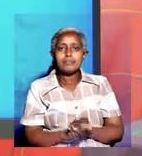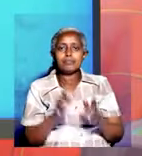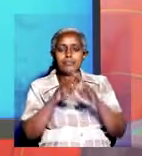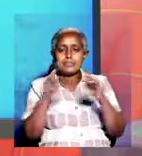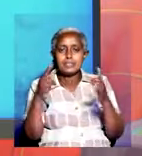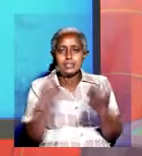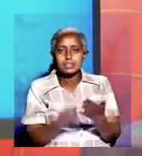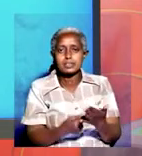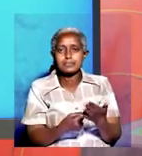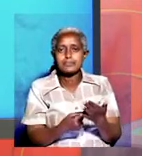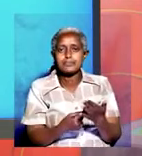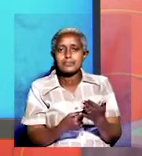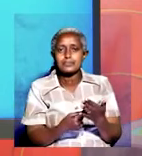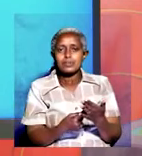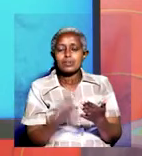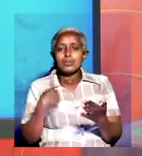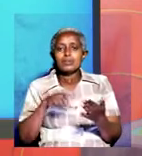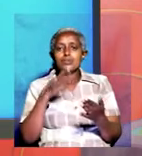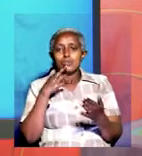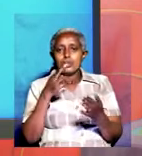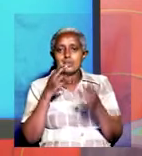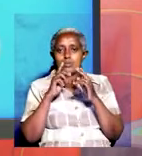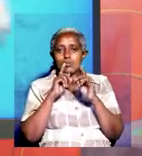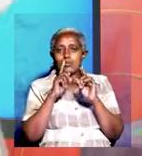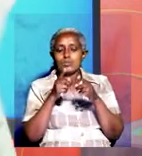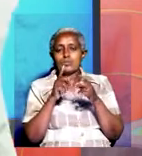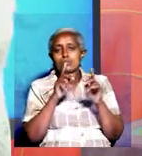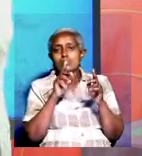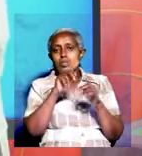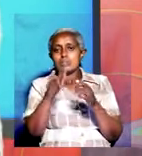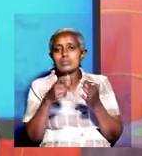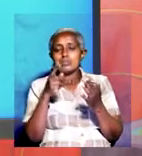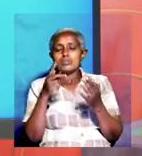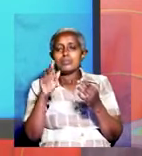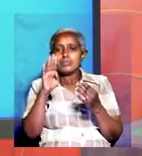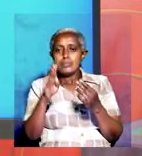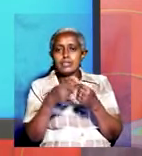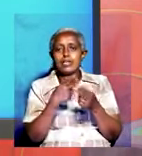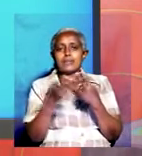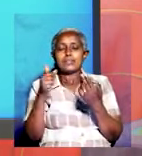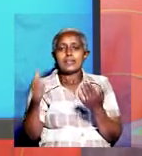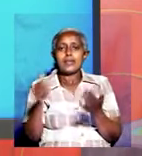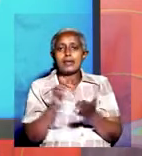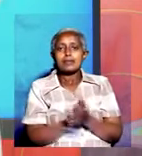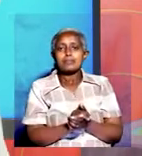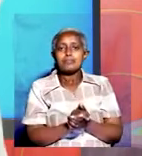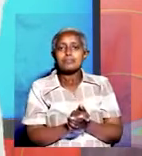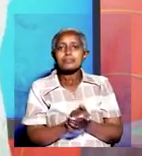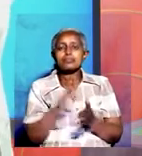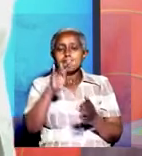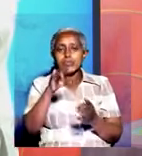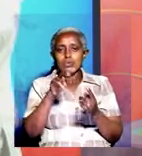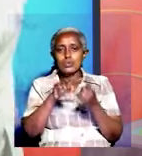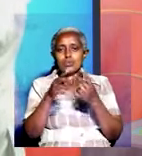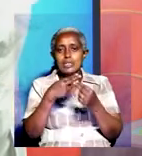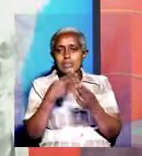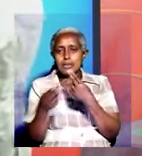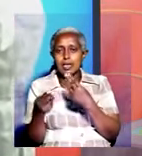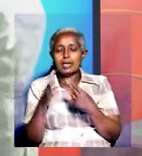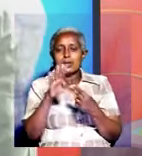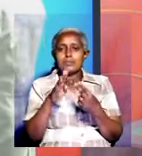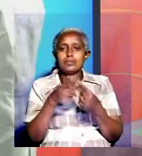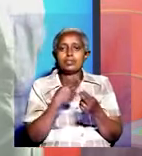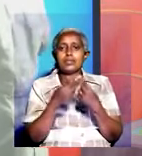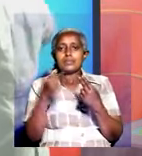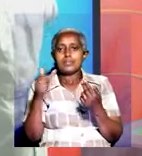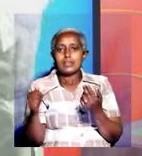But here, we are also asked to find what? B times A. B times A. To multiply B